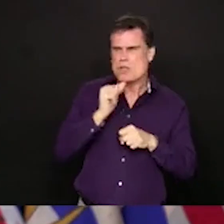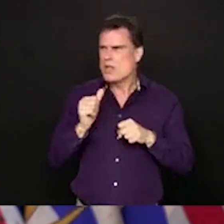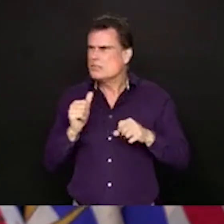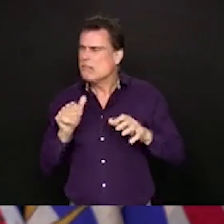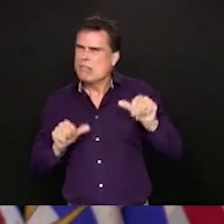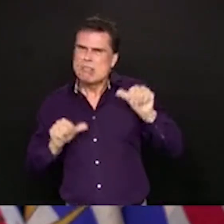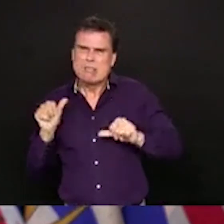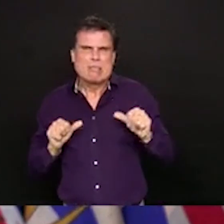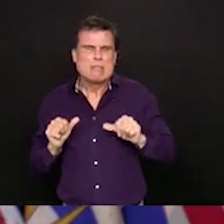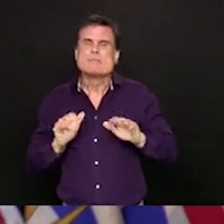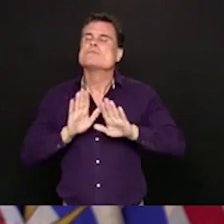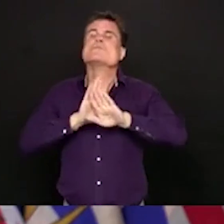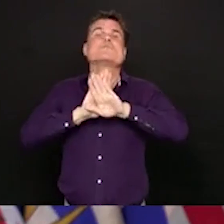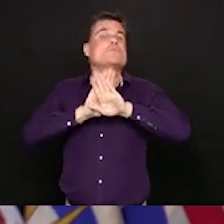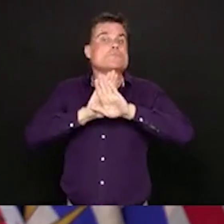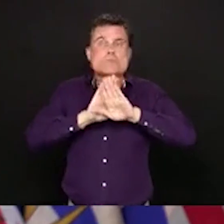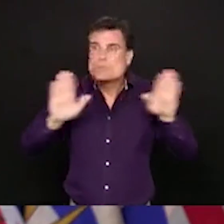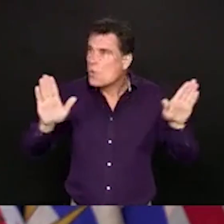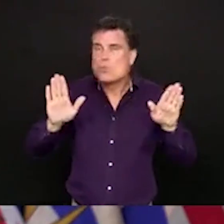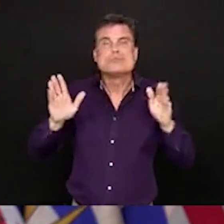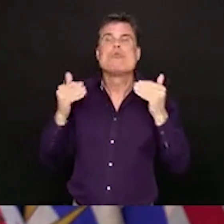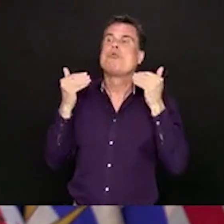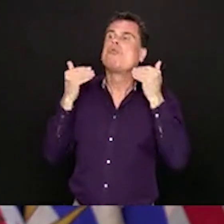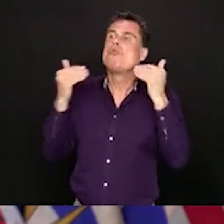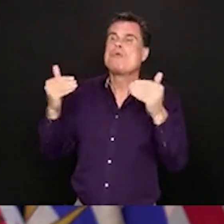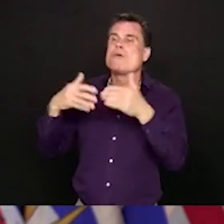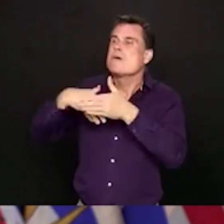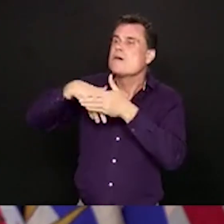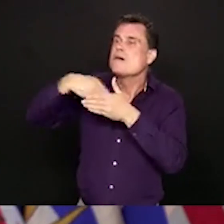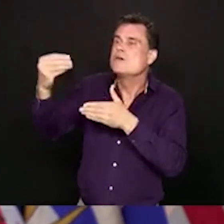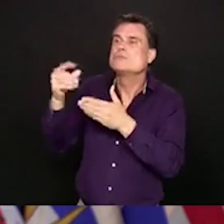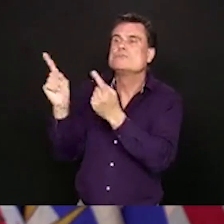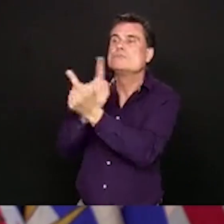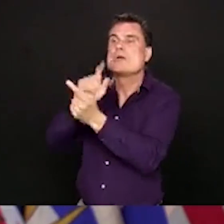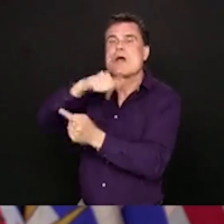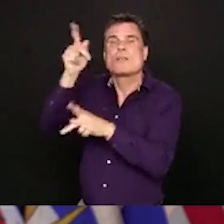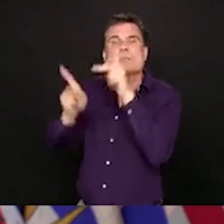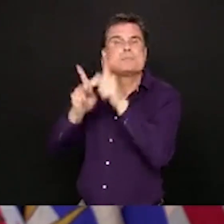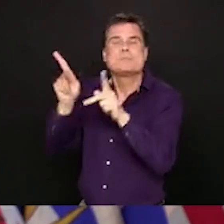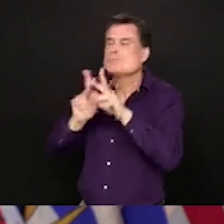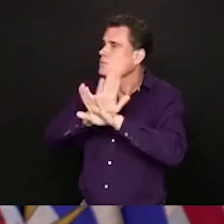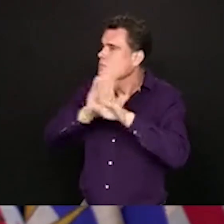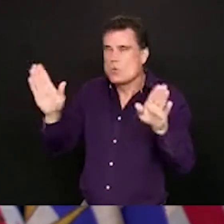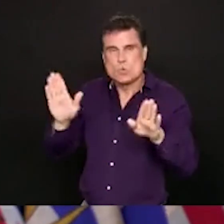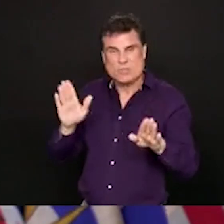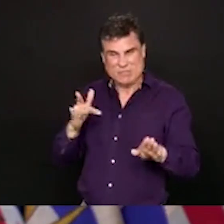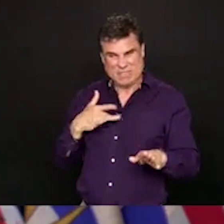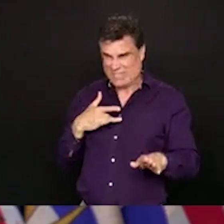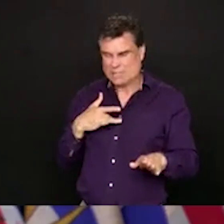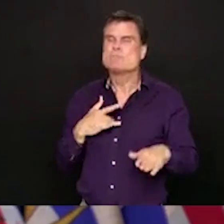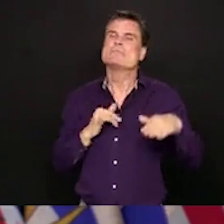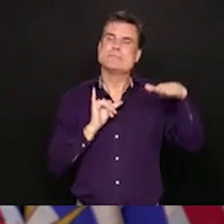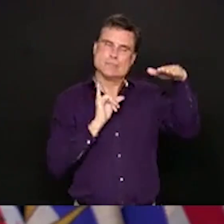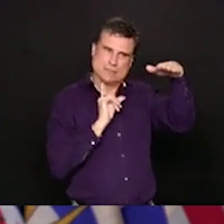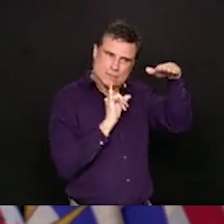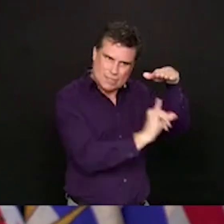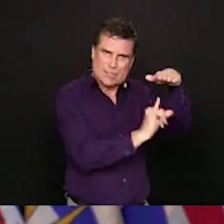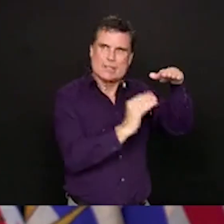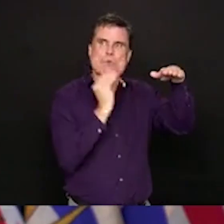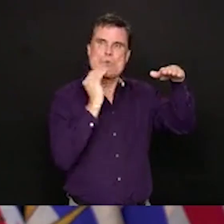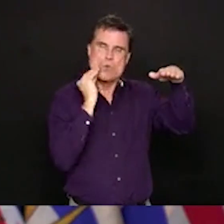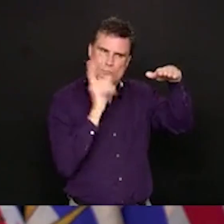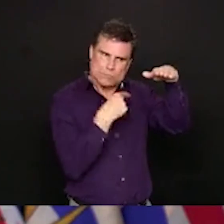number of days. That is the aim, the goal, and ideally zero for many weeks. But I